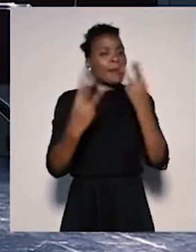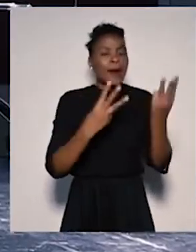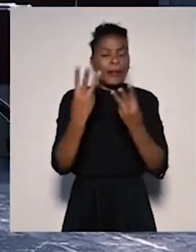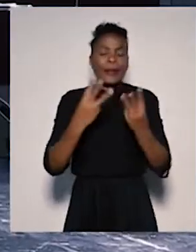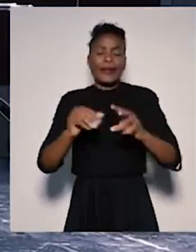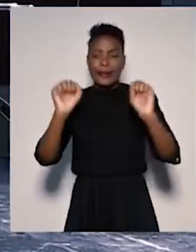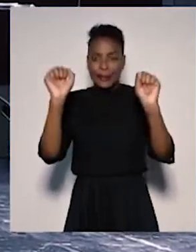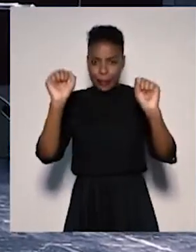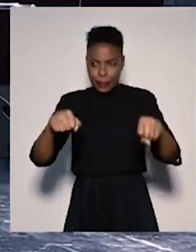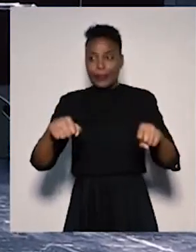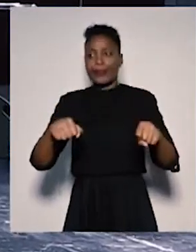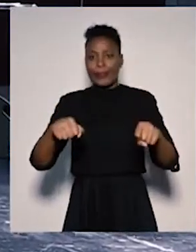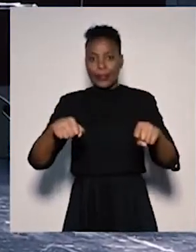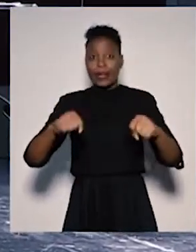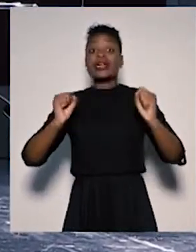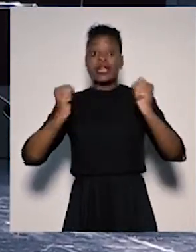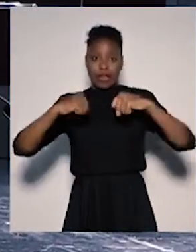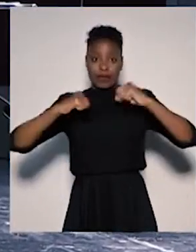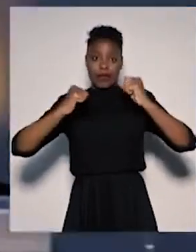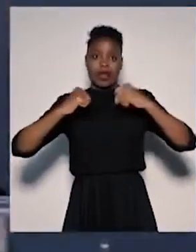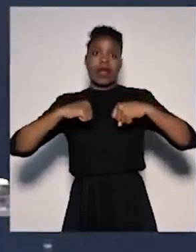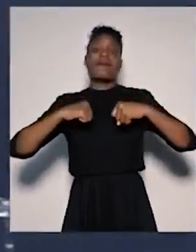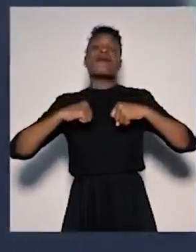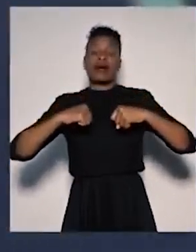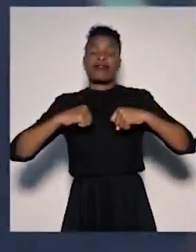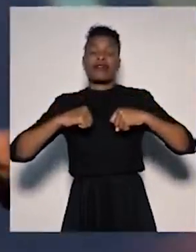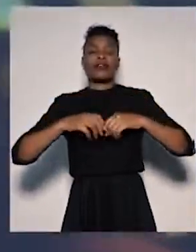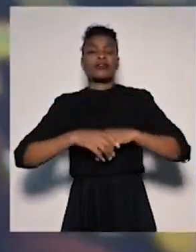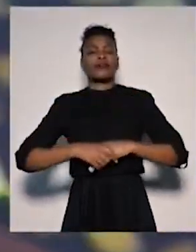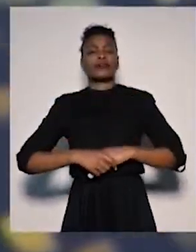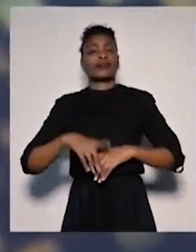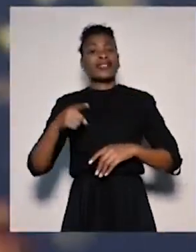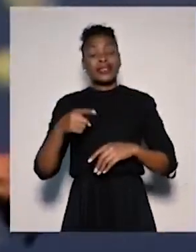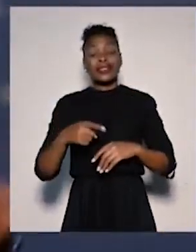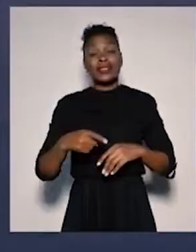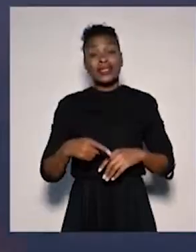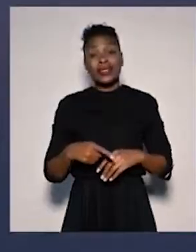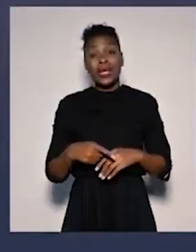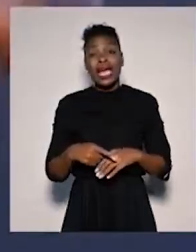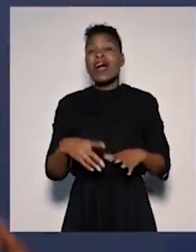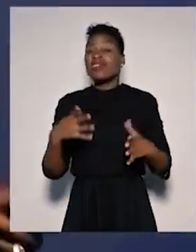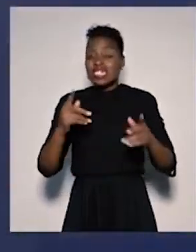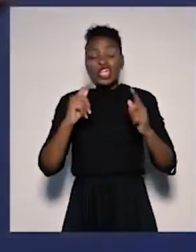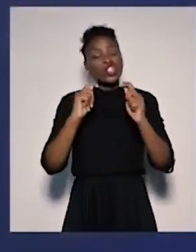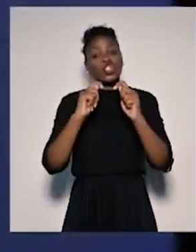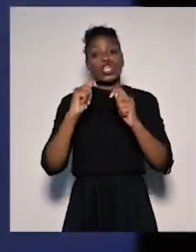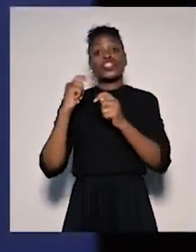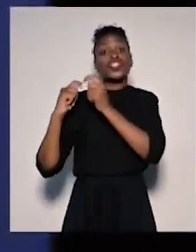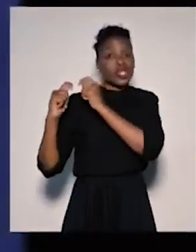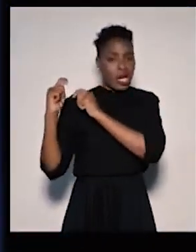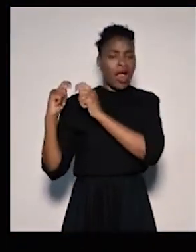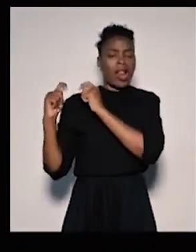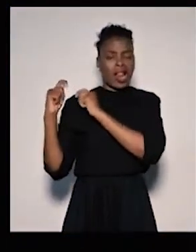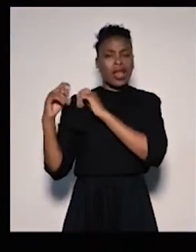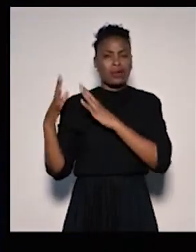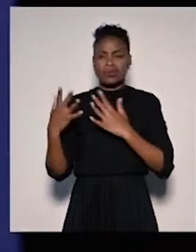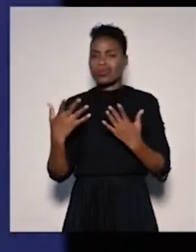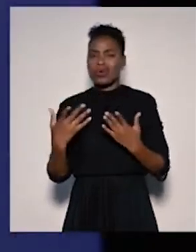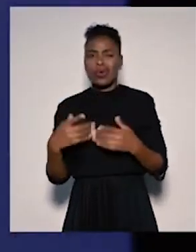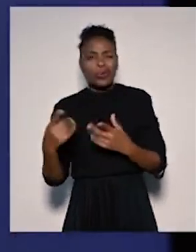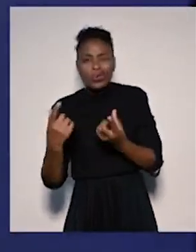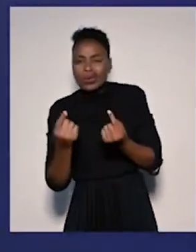covenant. Only then would they live together. Even legacy ngesintu, we never used to just ring kemutu, nya